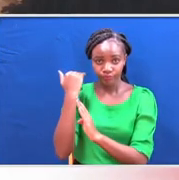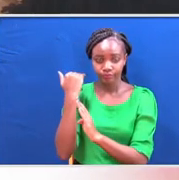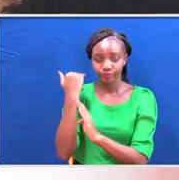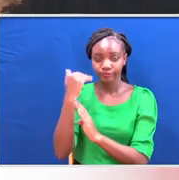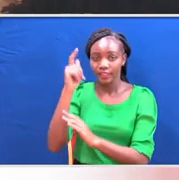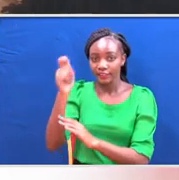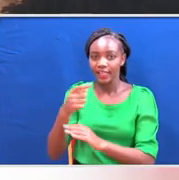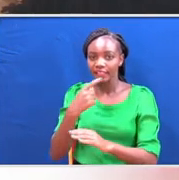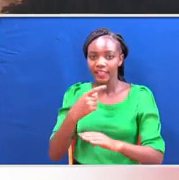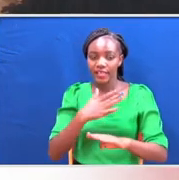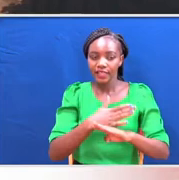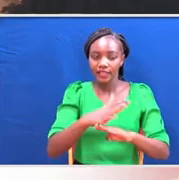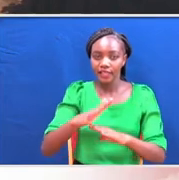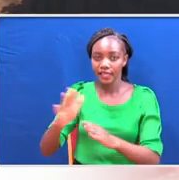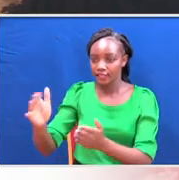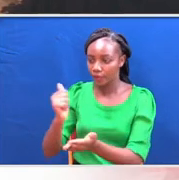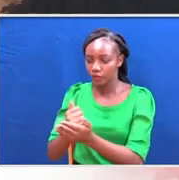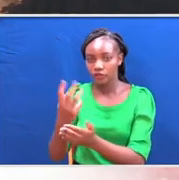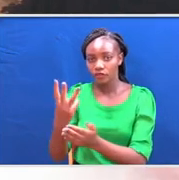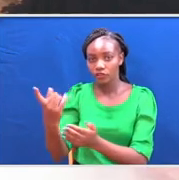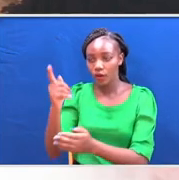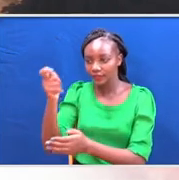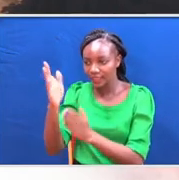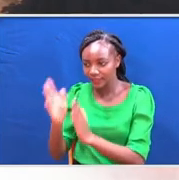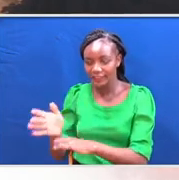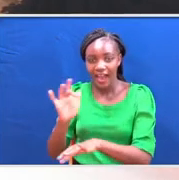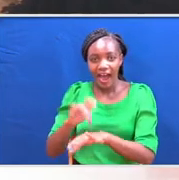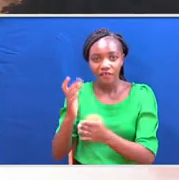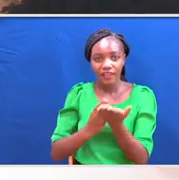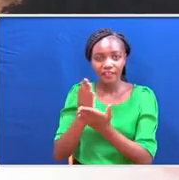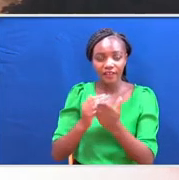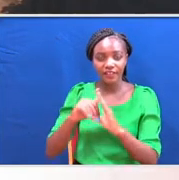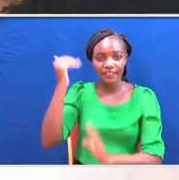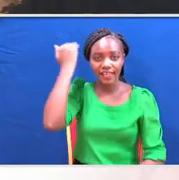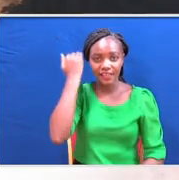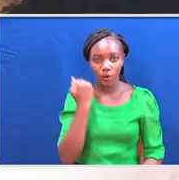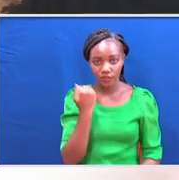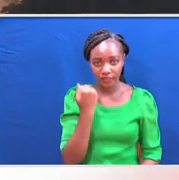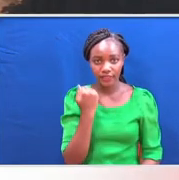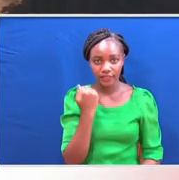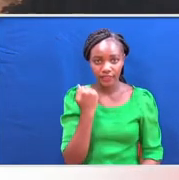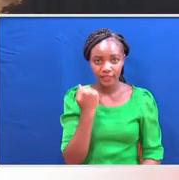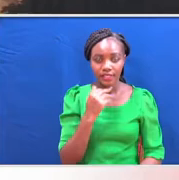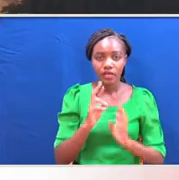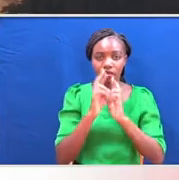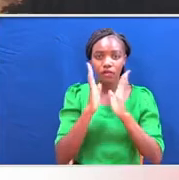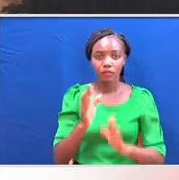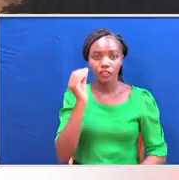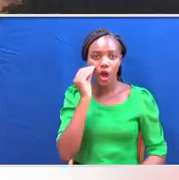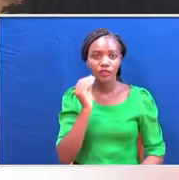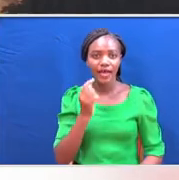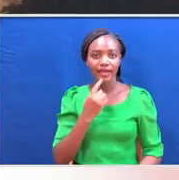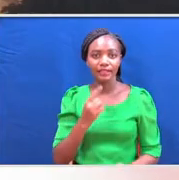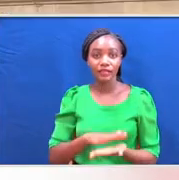the delay in the appointment of 41 judges has affected service delivery in the courts. Josh Onsare has